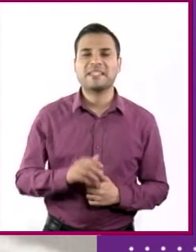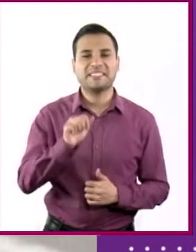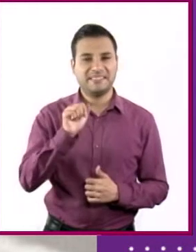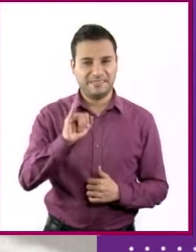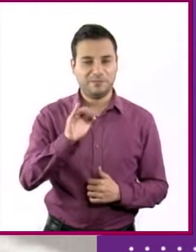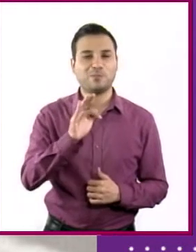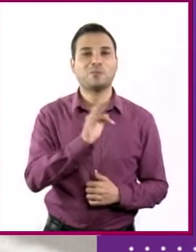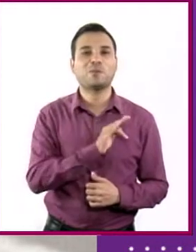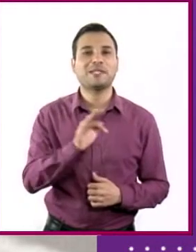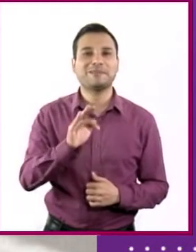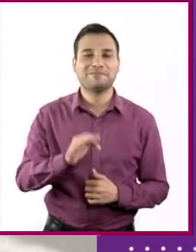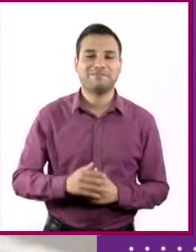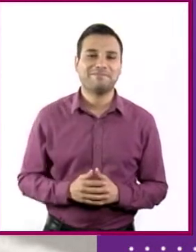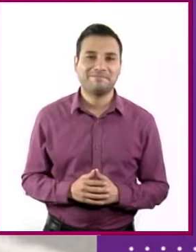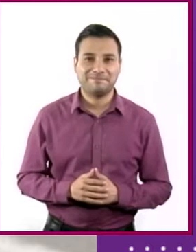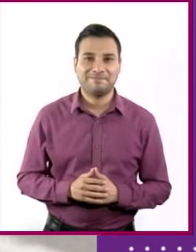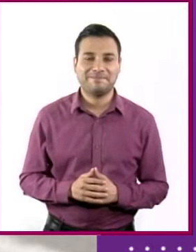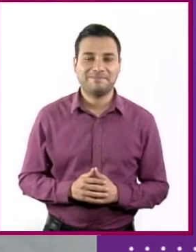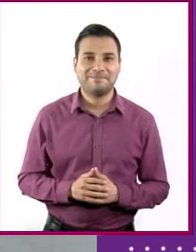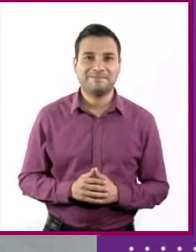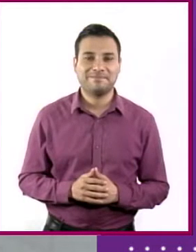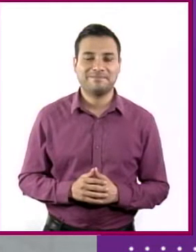Yes, I could.